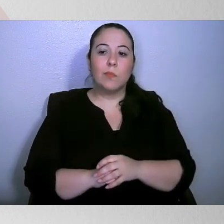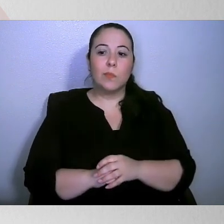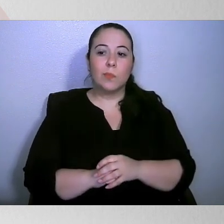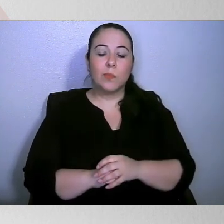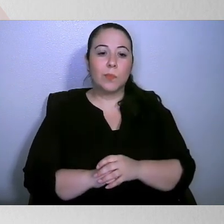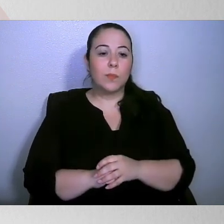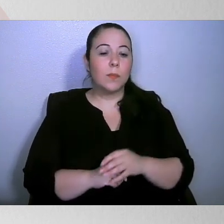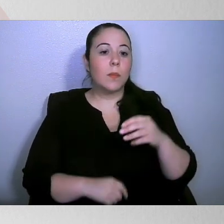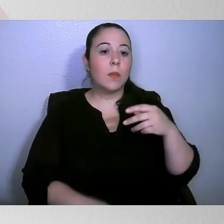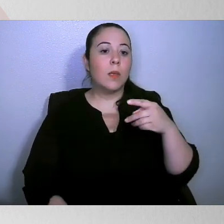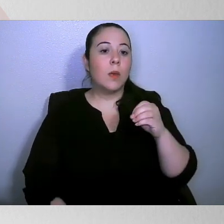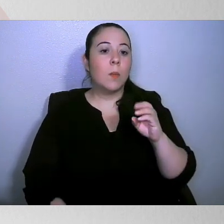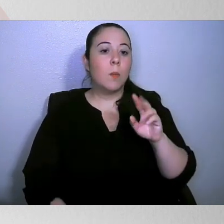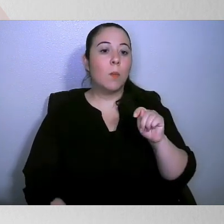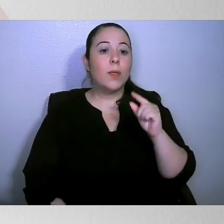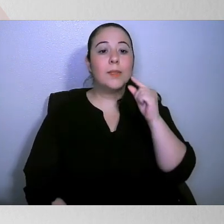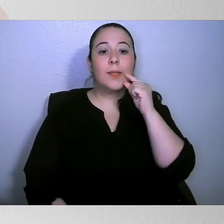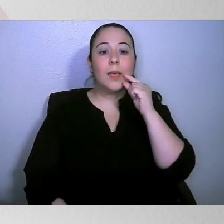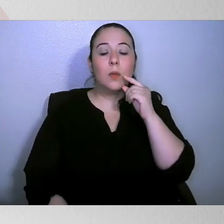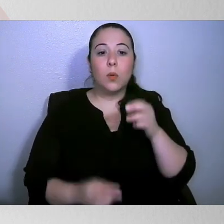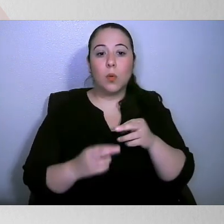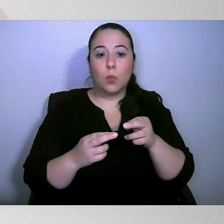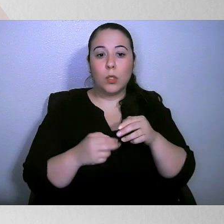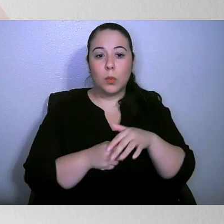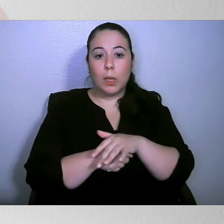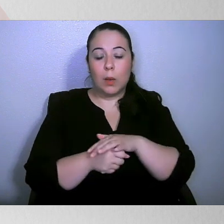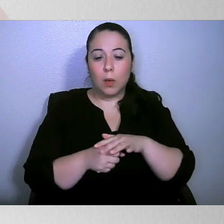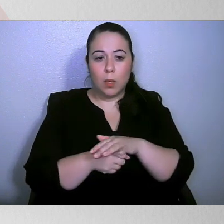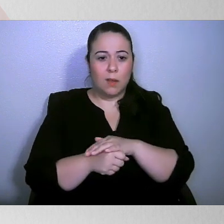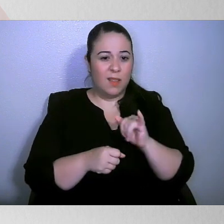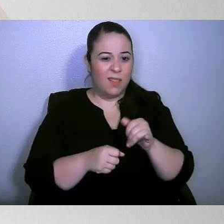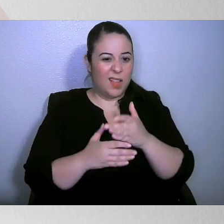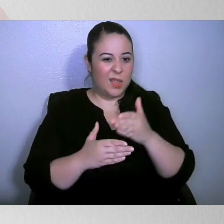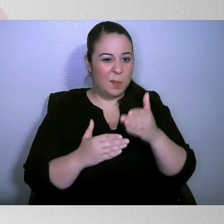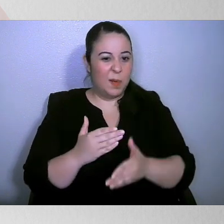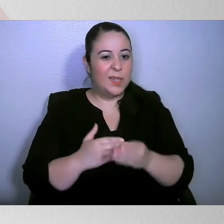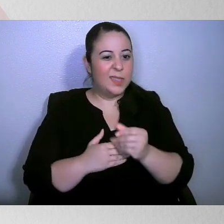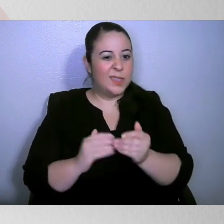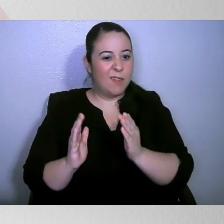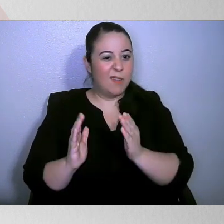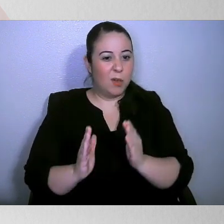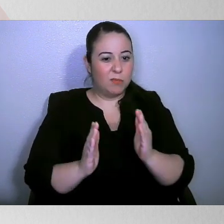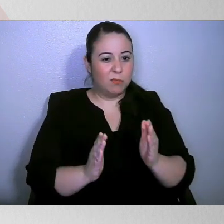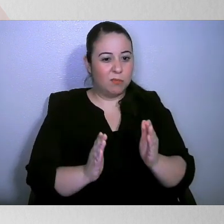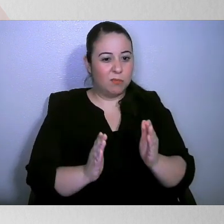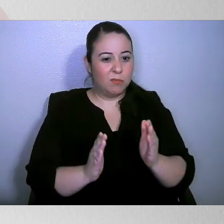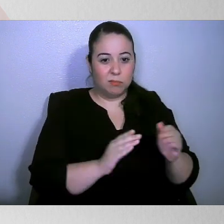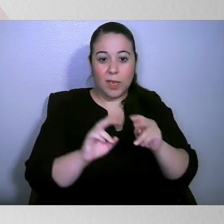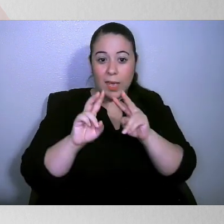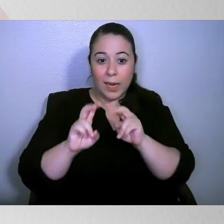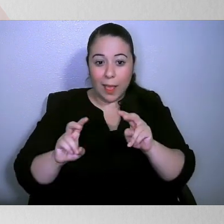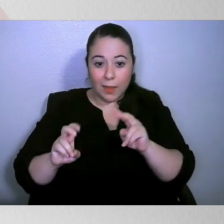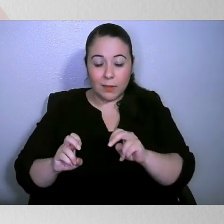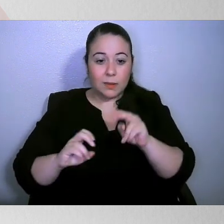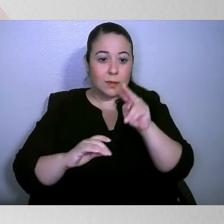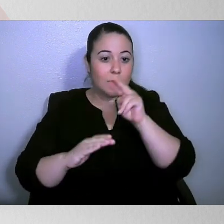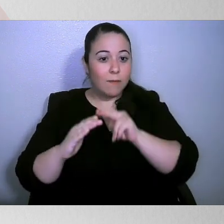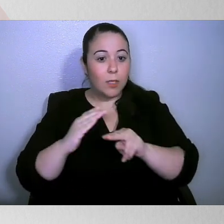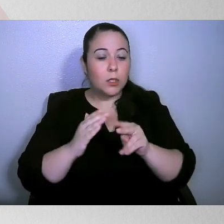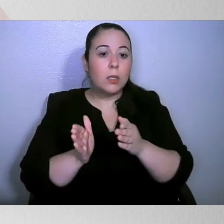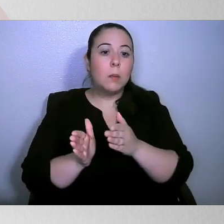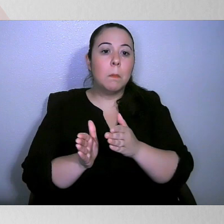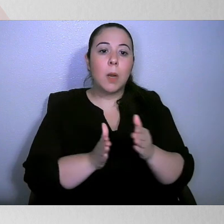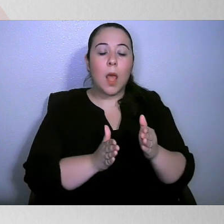The Port San Antonio Area Regional Center Plan is being completed over several phases, including analysis and visioning, plan framework